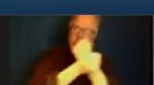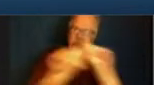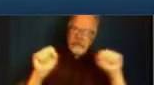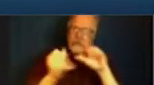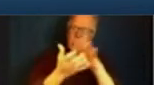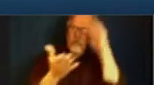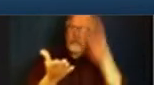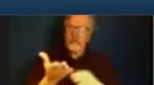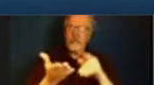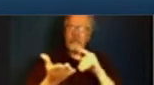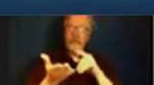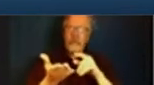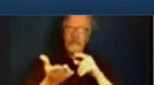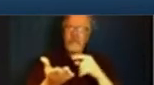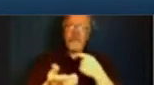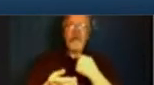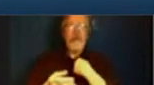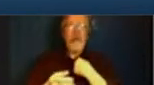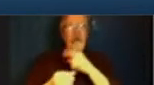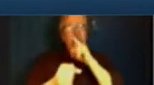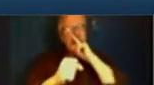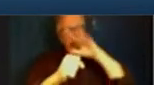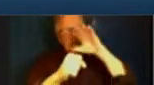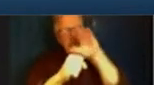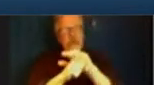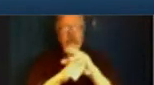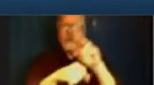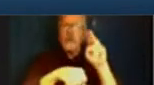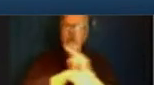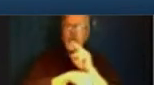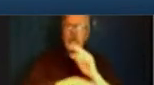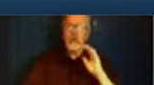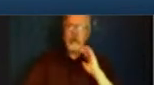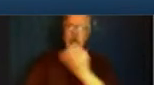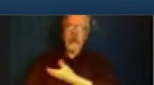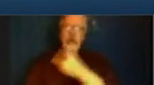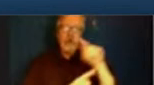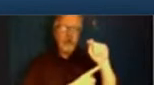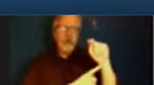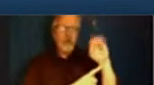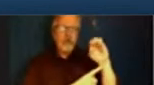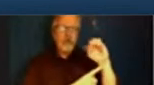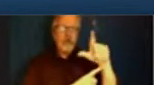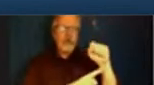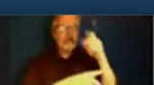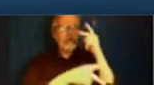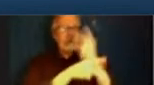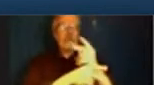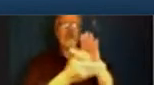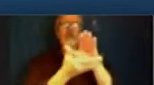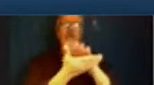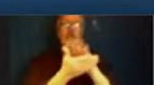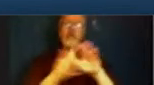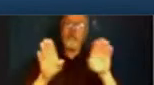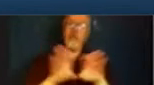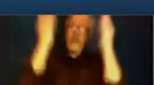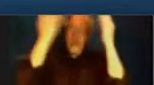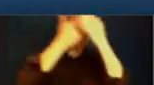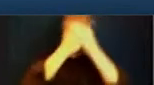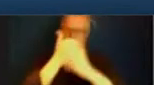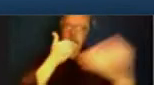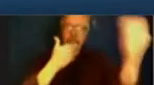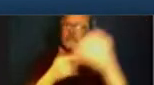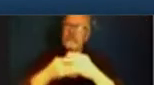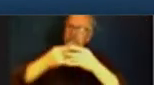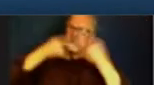to use these tools so we can keep our schools open in the upcoming months. And we certainly want to minimize any disruption, and